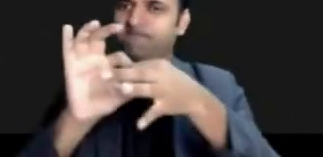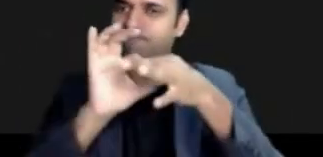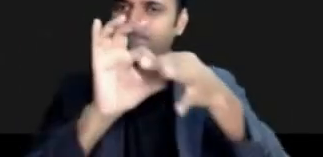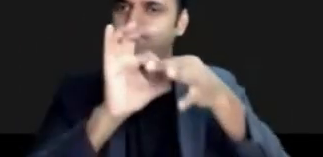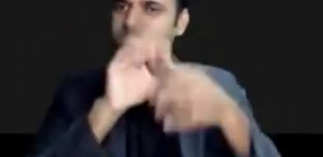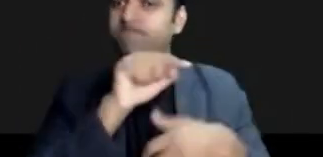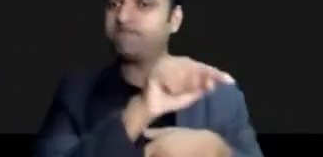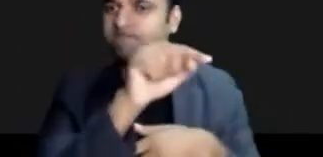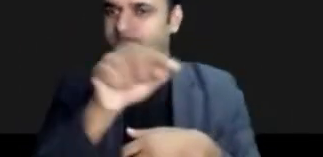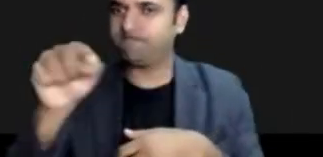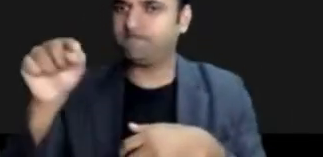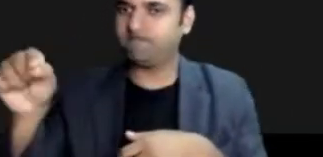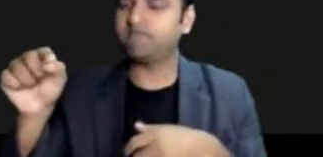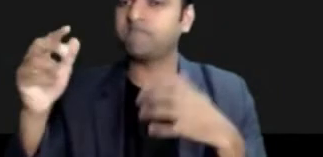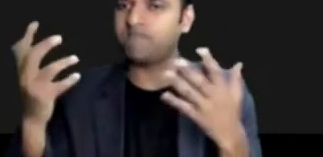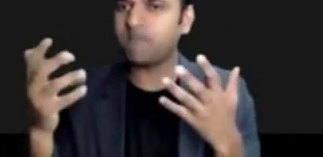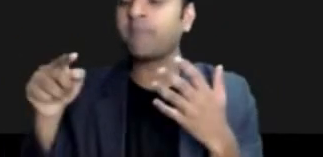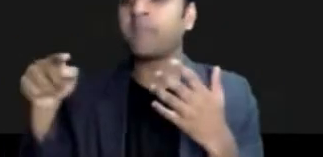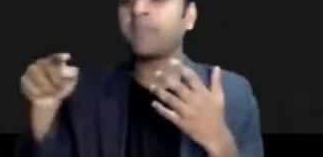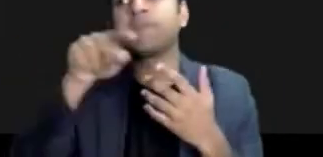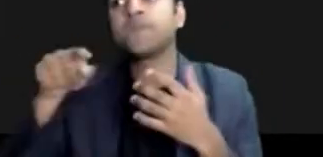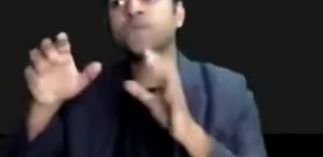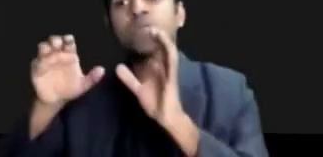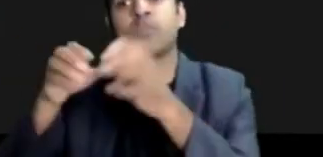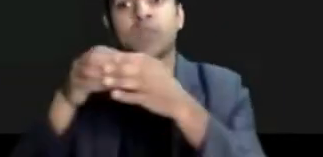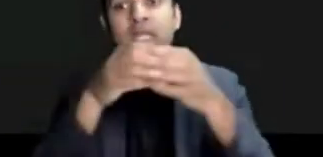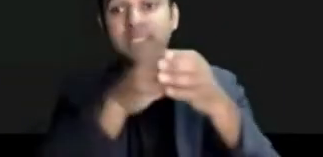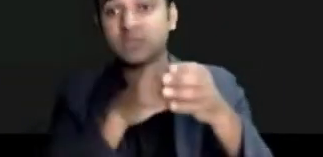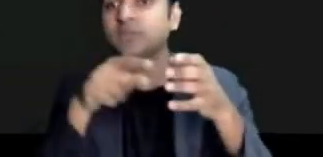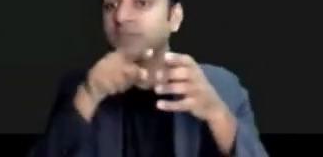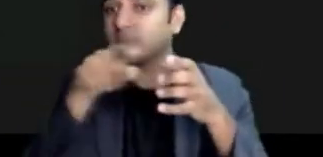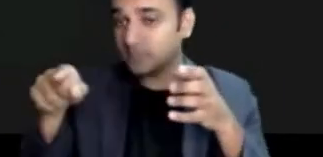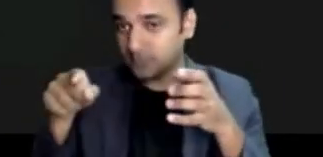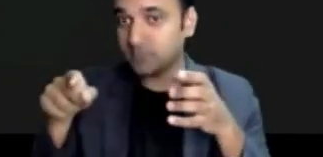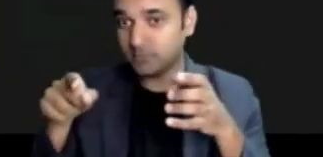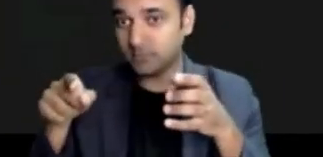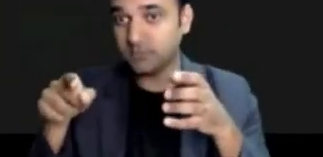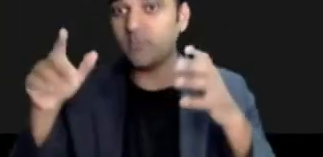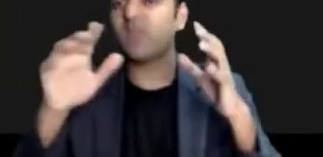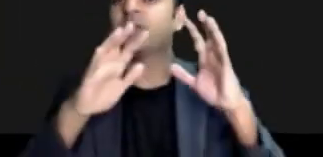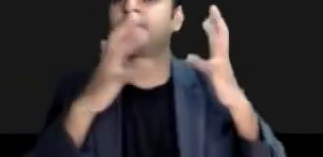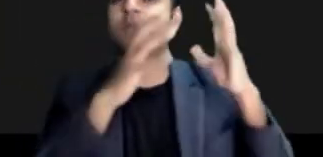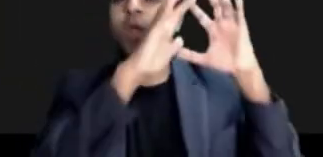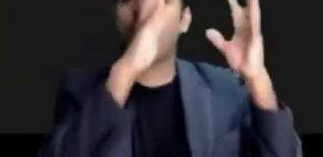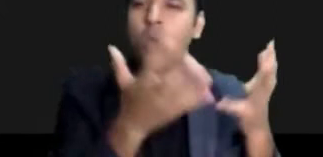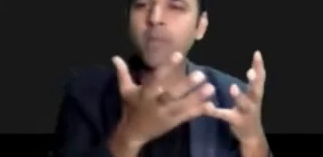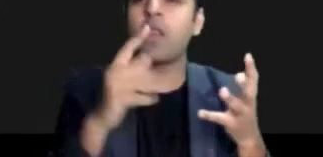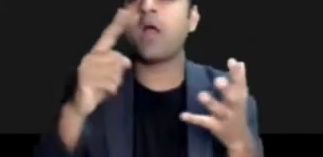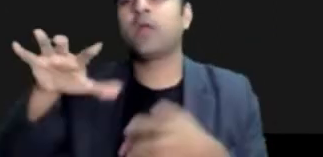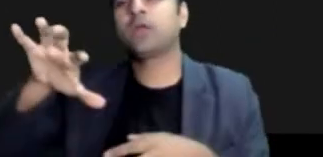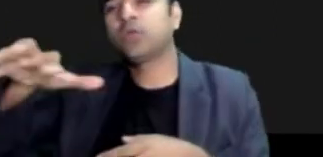learn from each other and have an impact on a global level? Thank you very much, Nermin, for this question. And thank you very